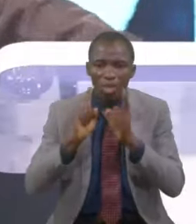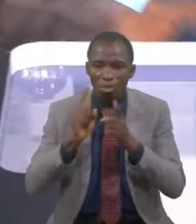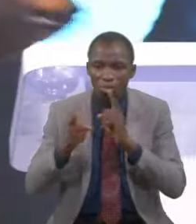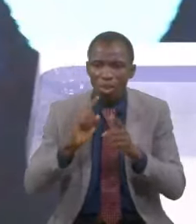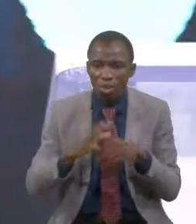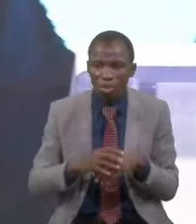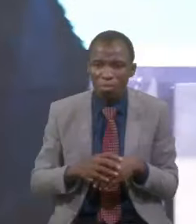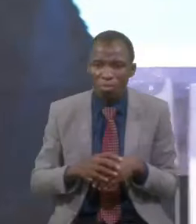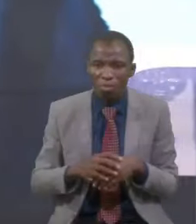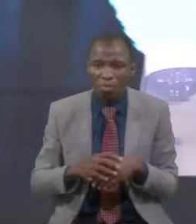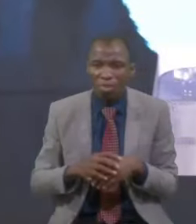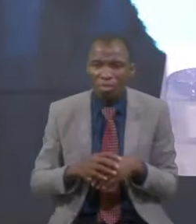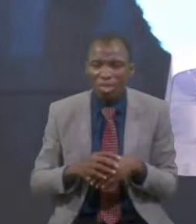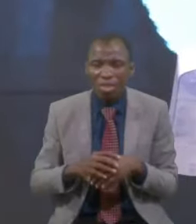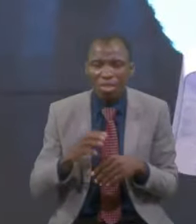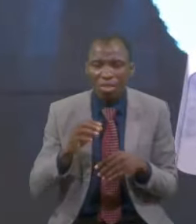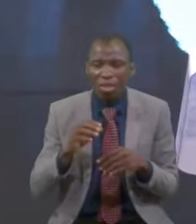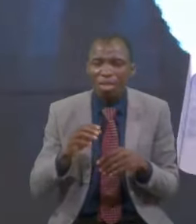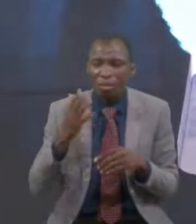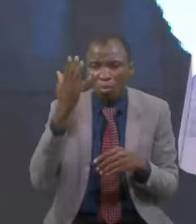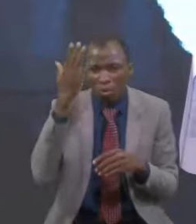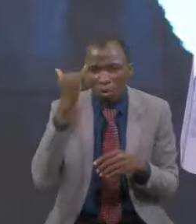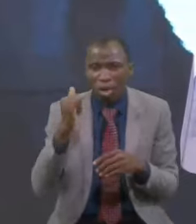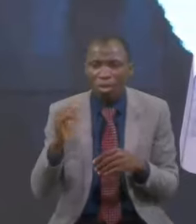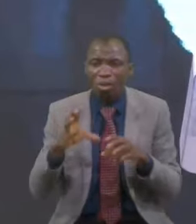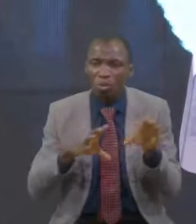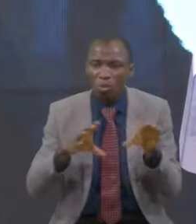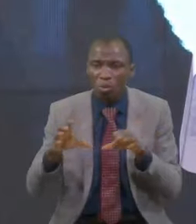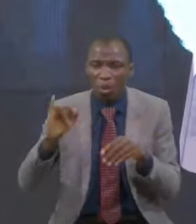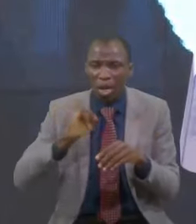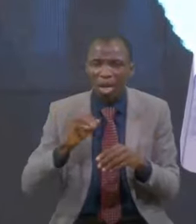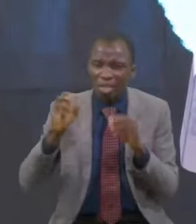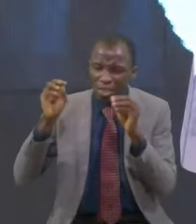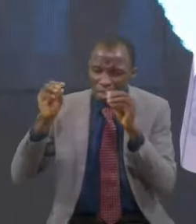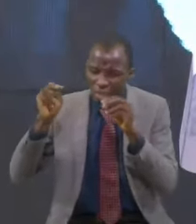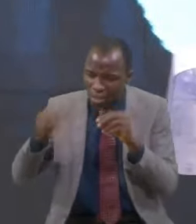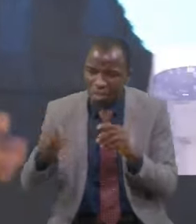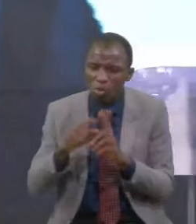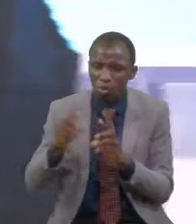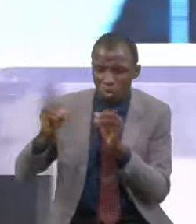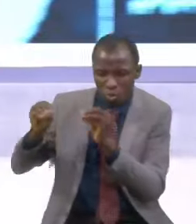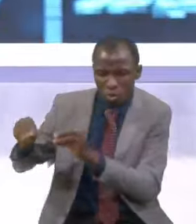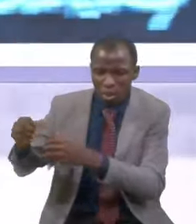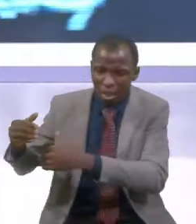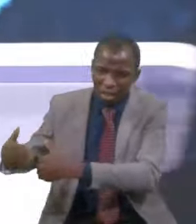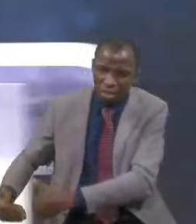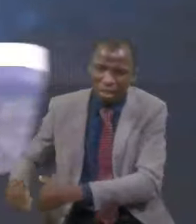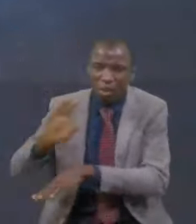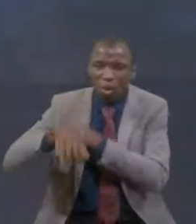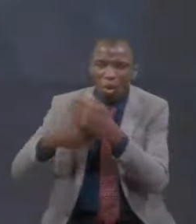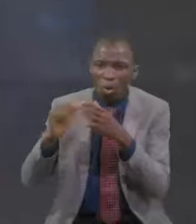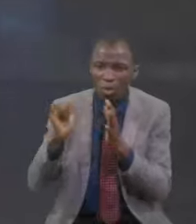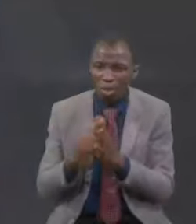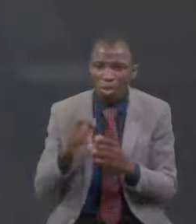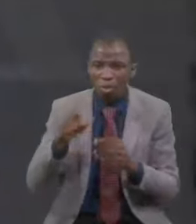Sir, why do I need to lay aside all that? You went to the doctor,